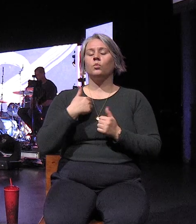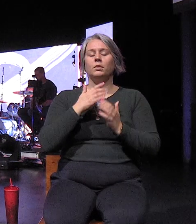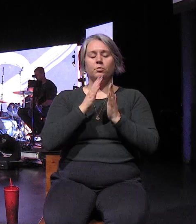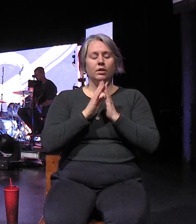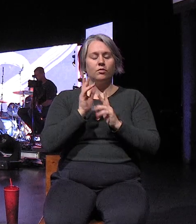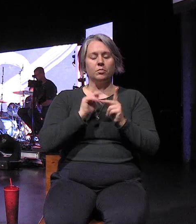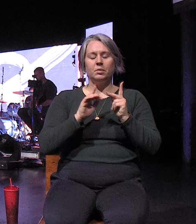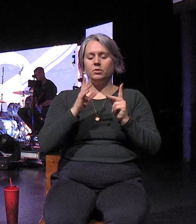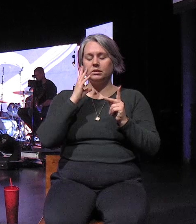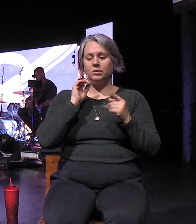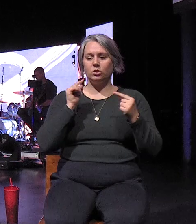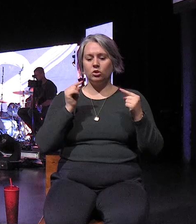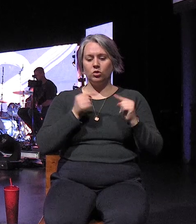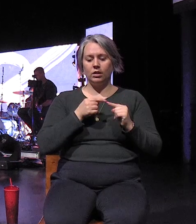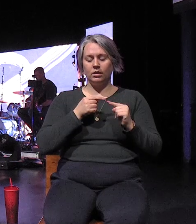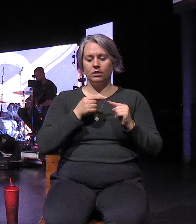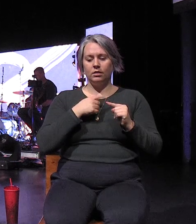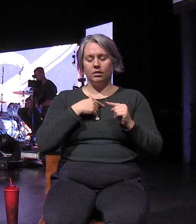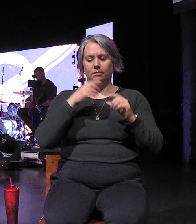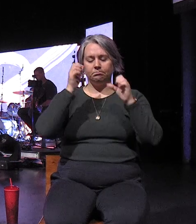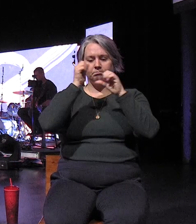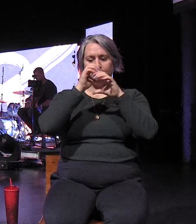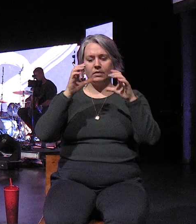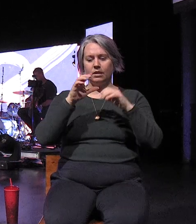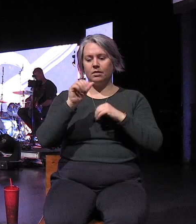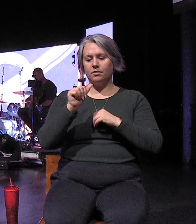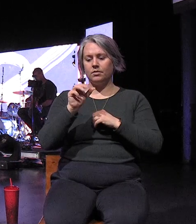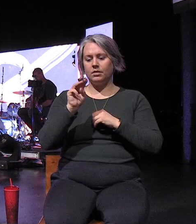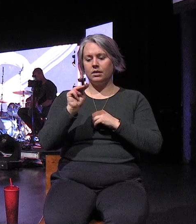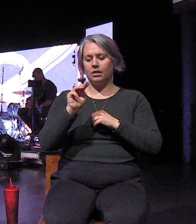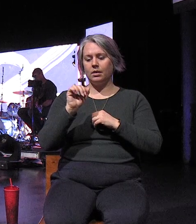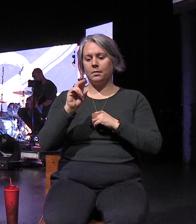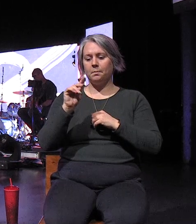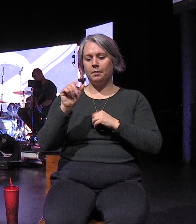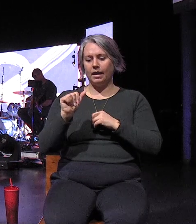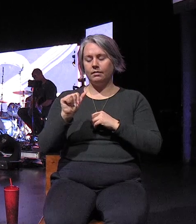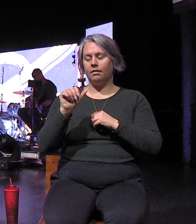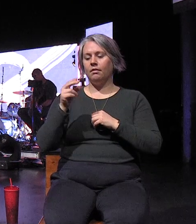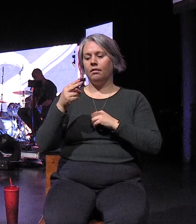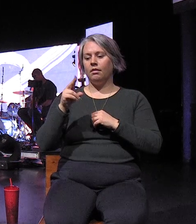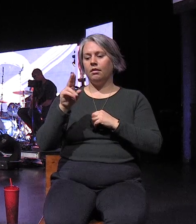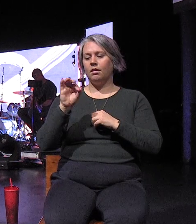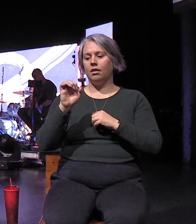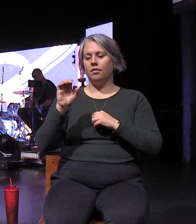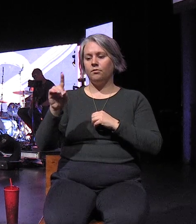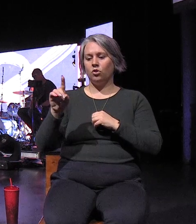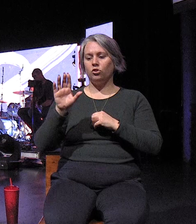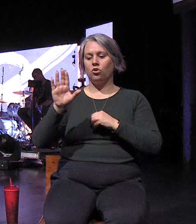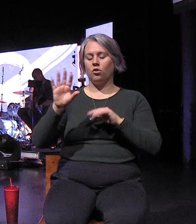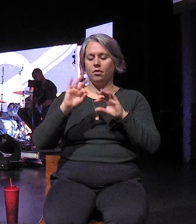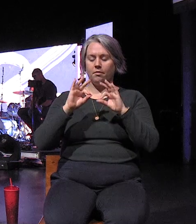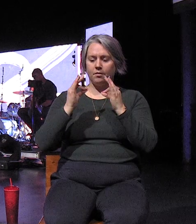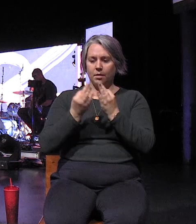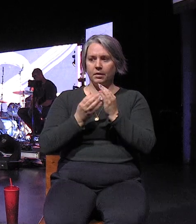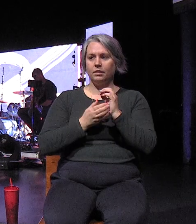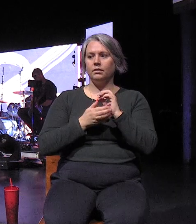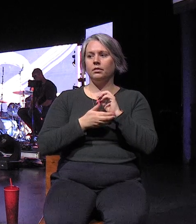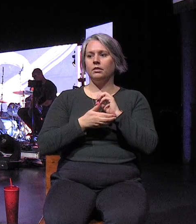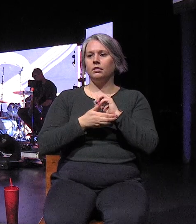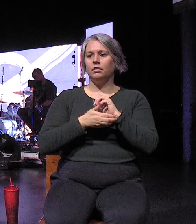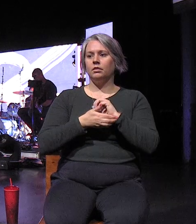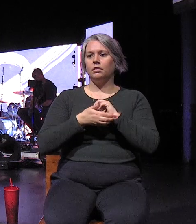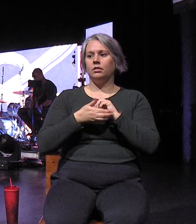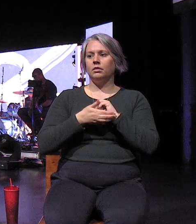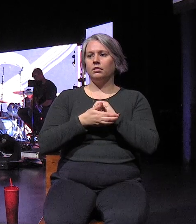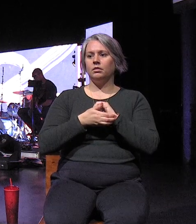thinking of the Amanda Hufford family. Lord, May you just minister life there, God, in